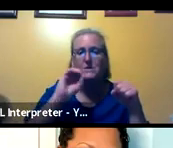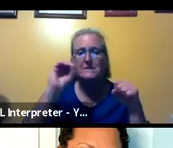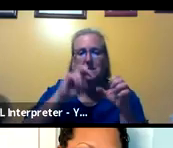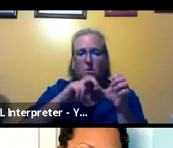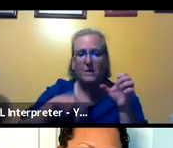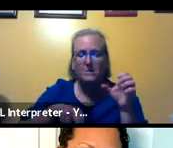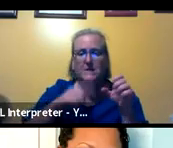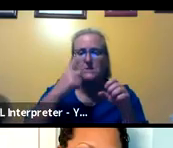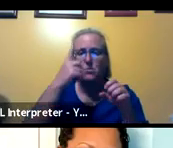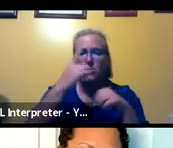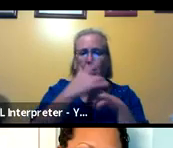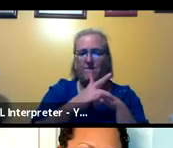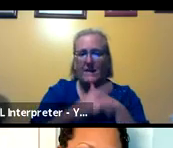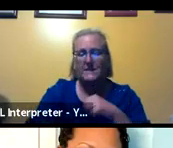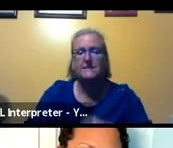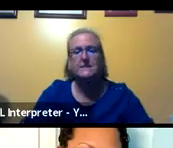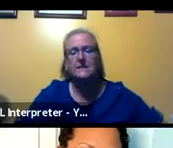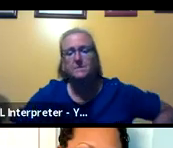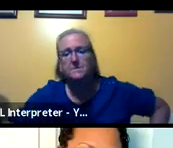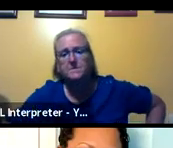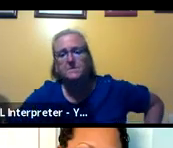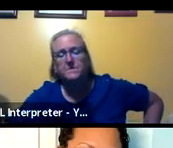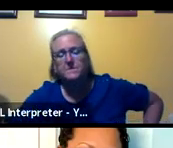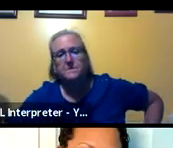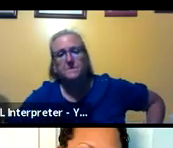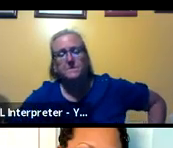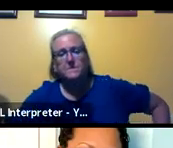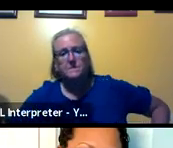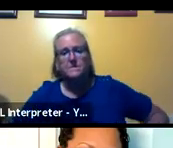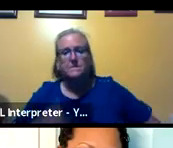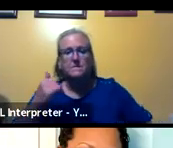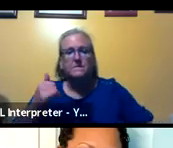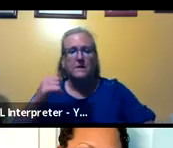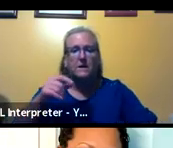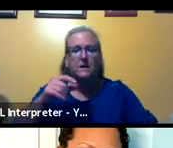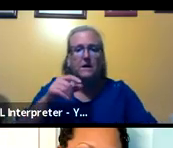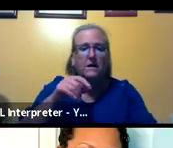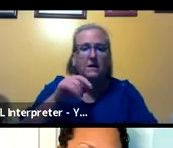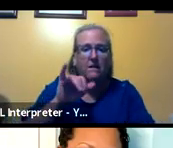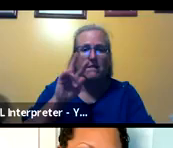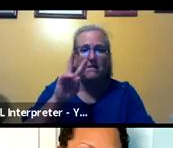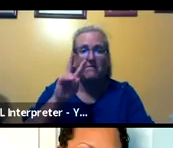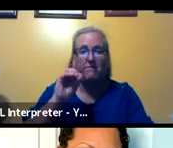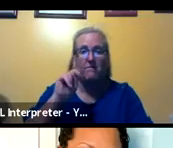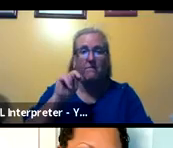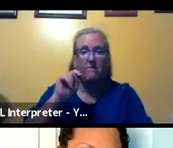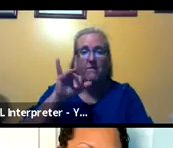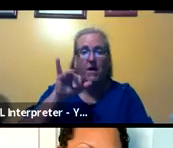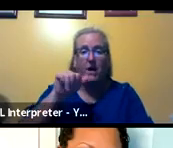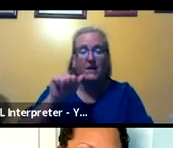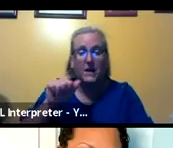abstentions, and 1 vacancy. Next up is the bond anticipation note resolution.